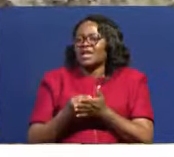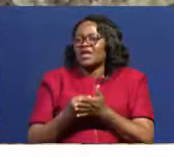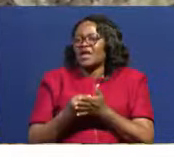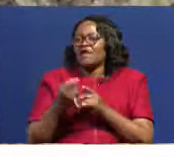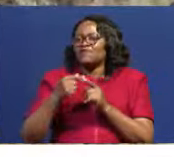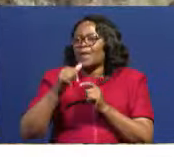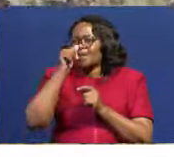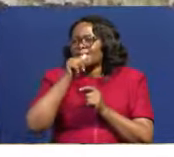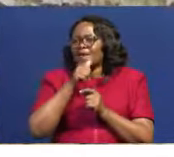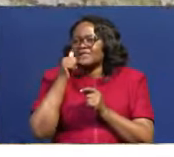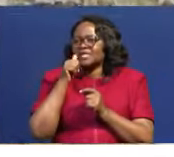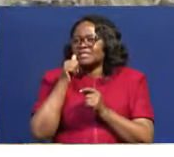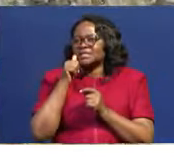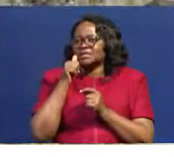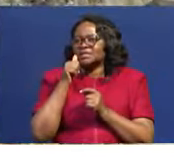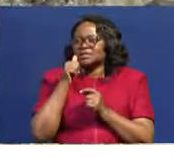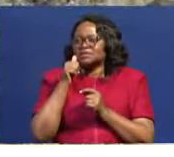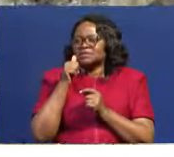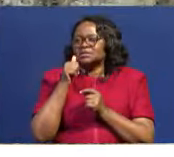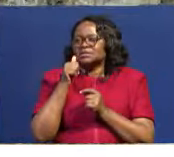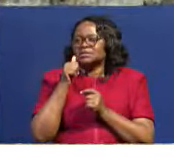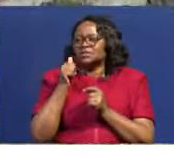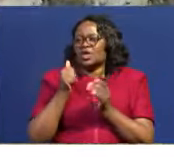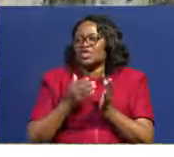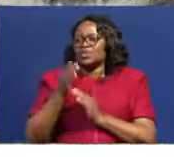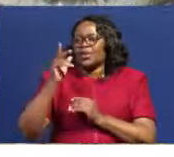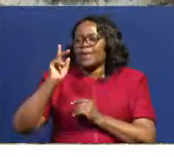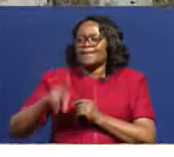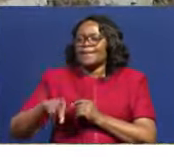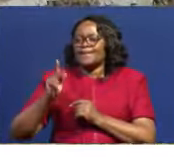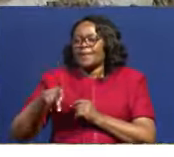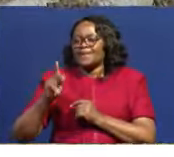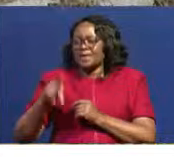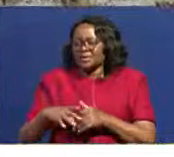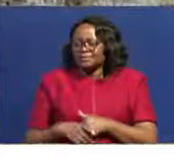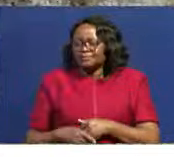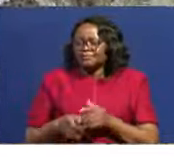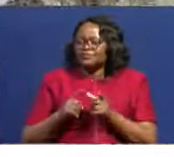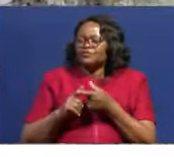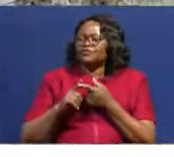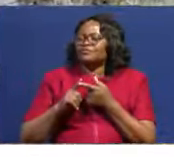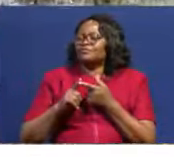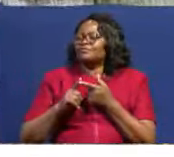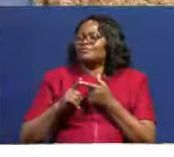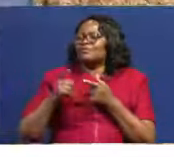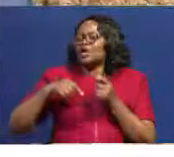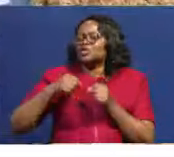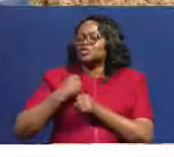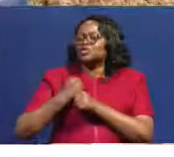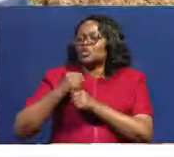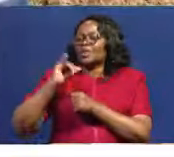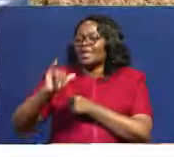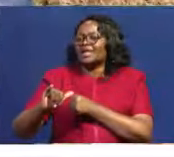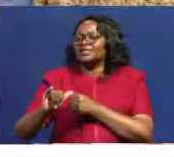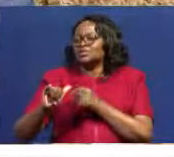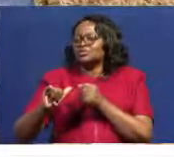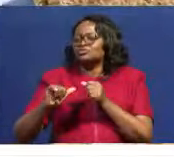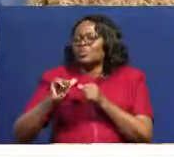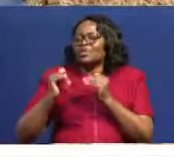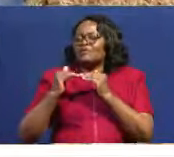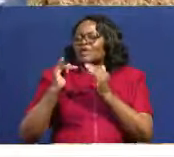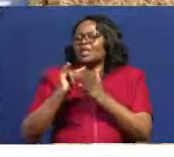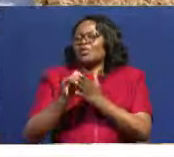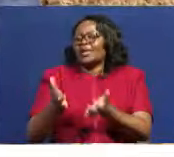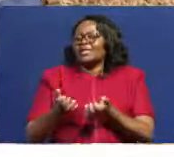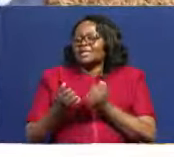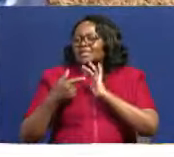the private capital. From private capital, that is through PPP. Like for us to be able to do the area and irrigation up to the levels I've talked about,